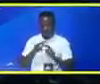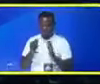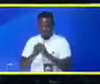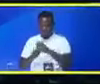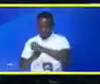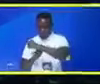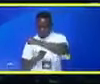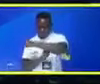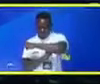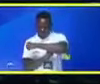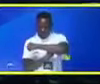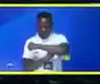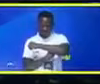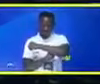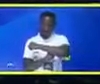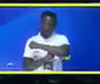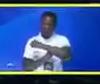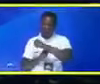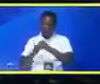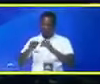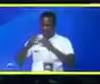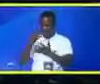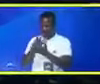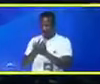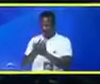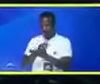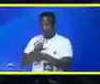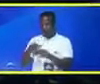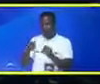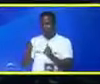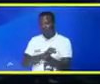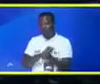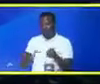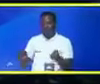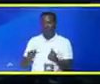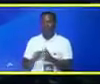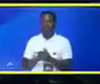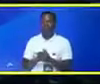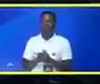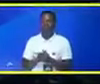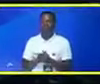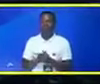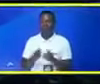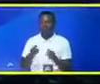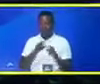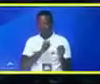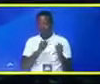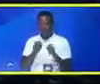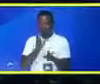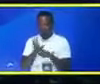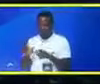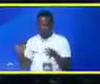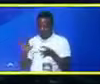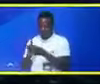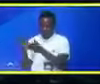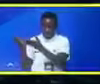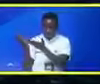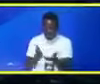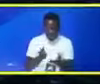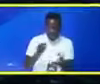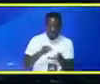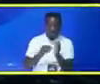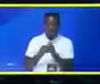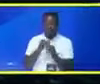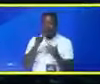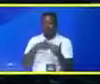foundations of the prison, my God, when power and force comes, it is not whether